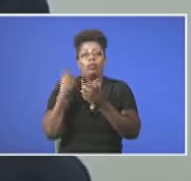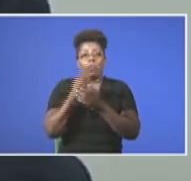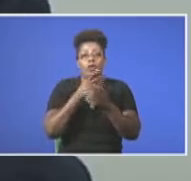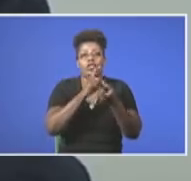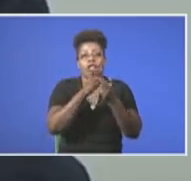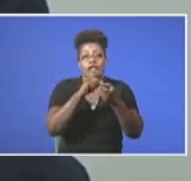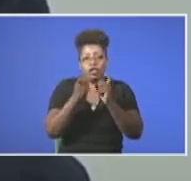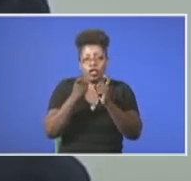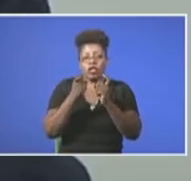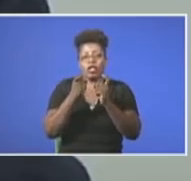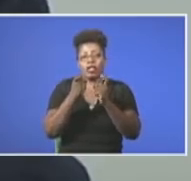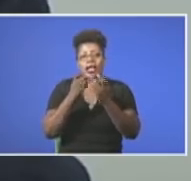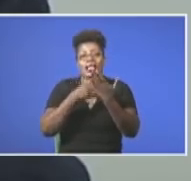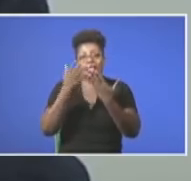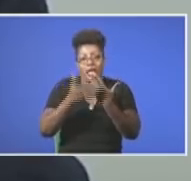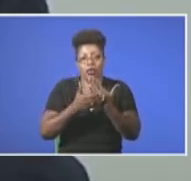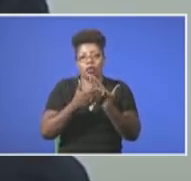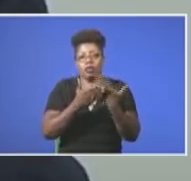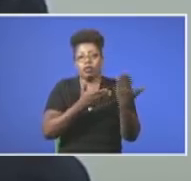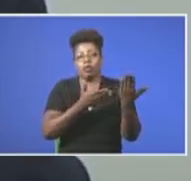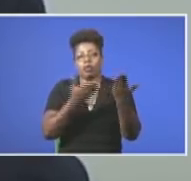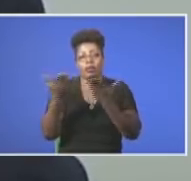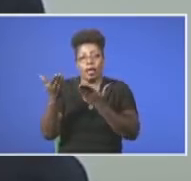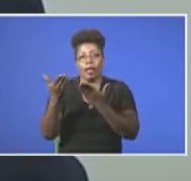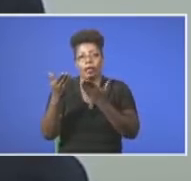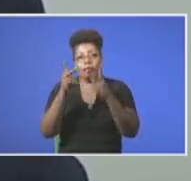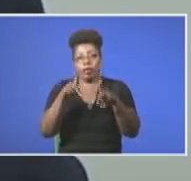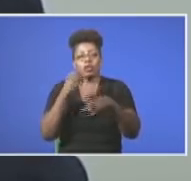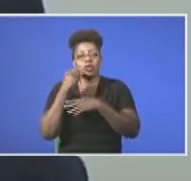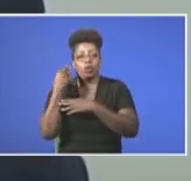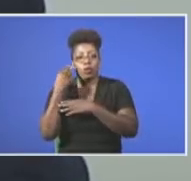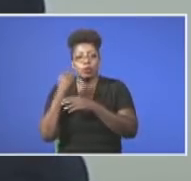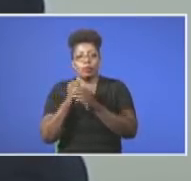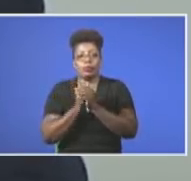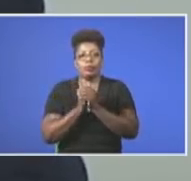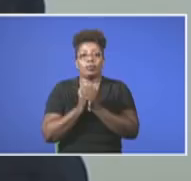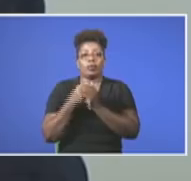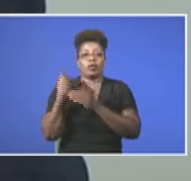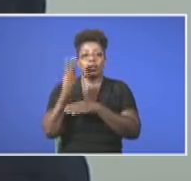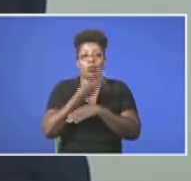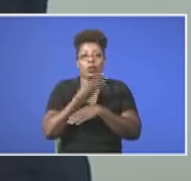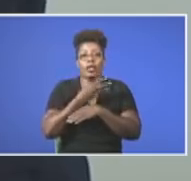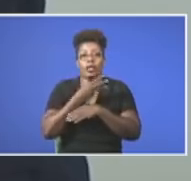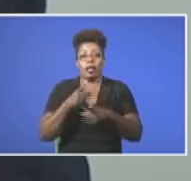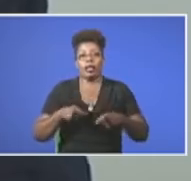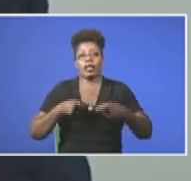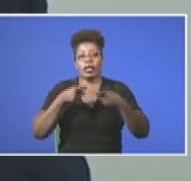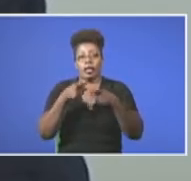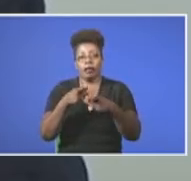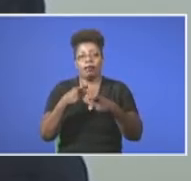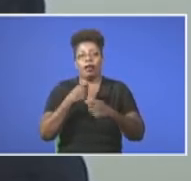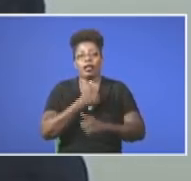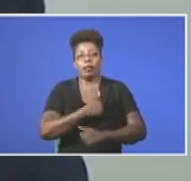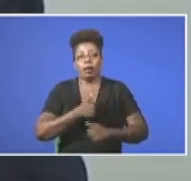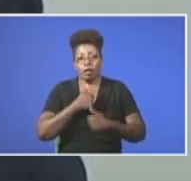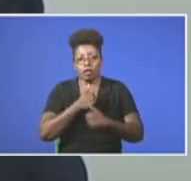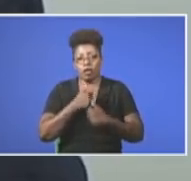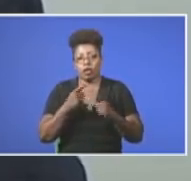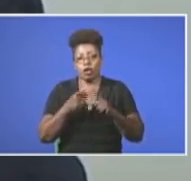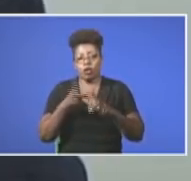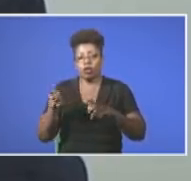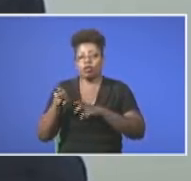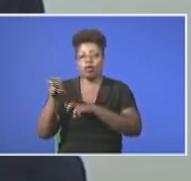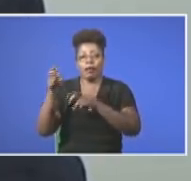we could try to bring our passengers home. We do provide an apology to the traveling